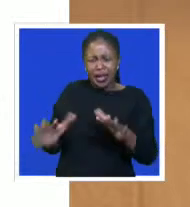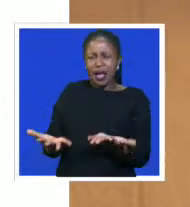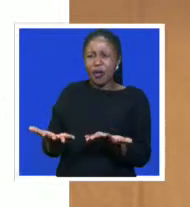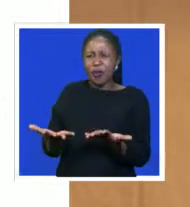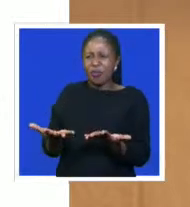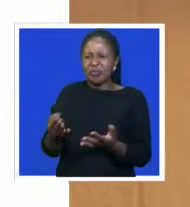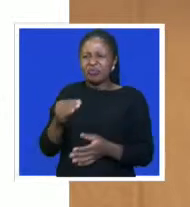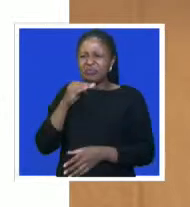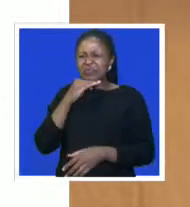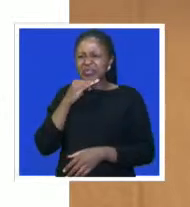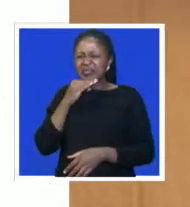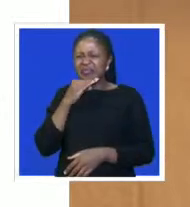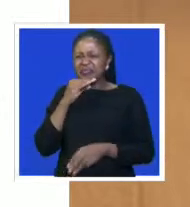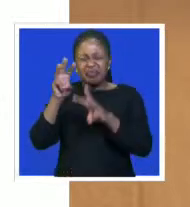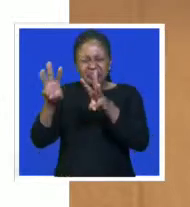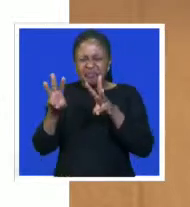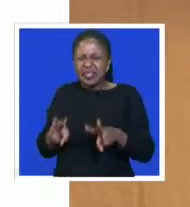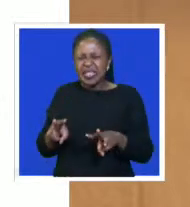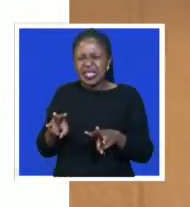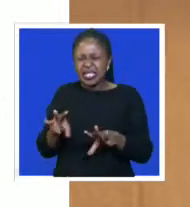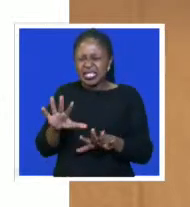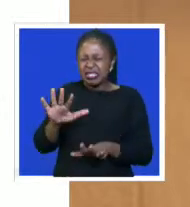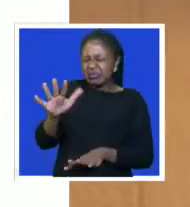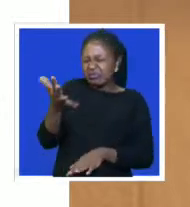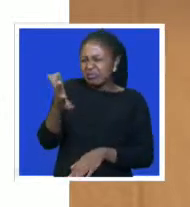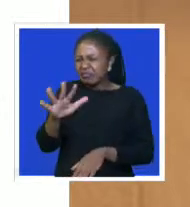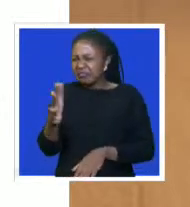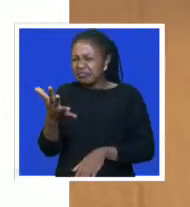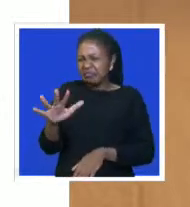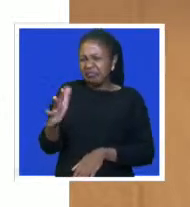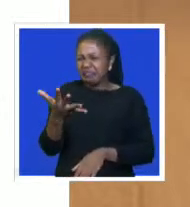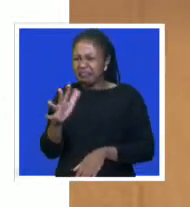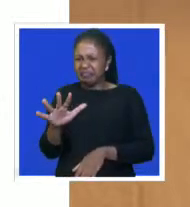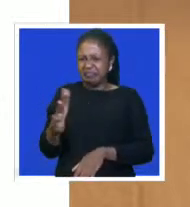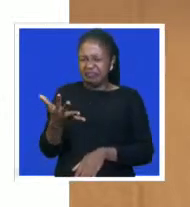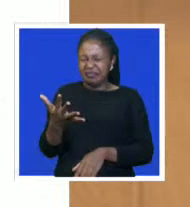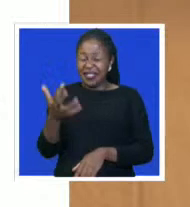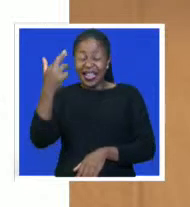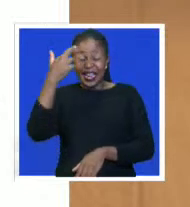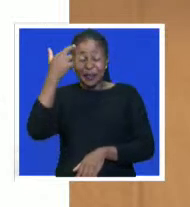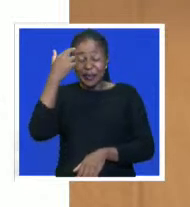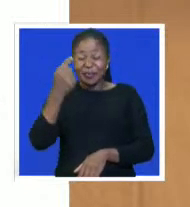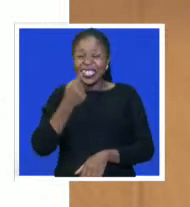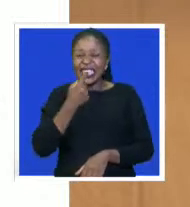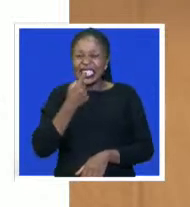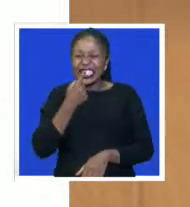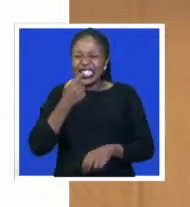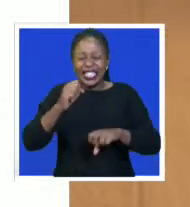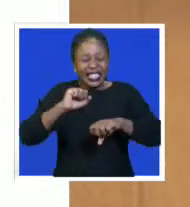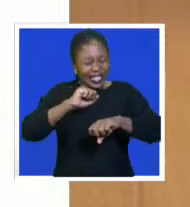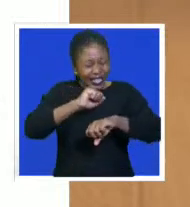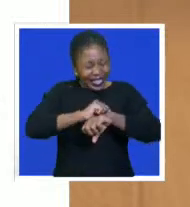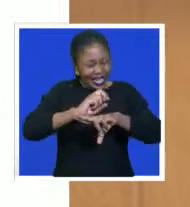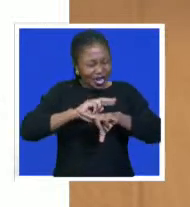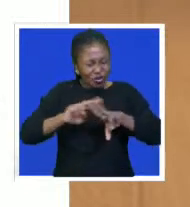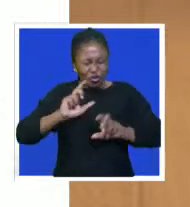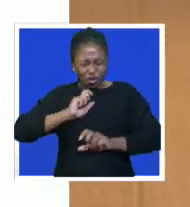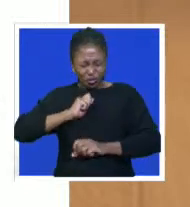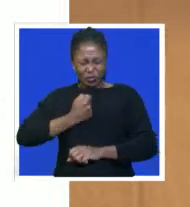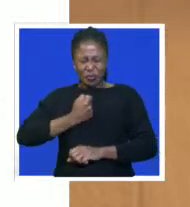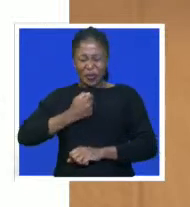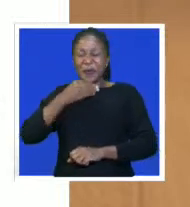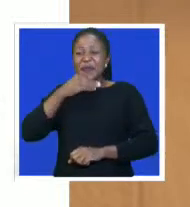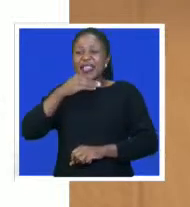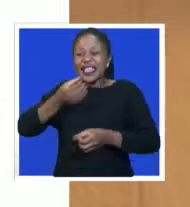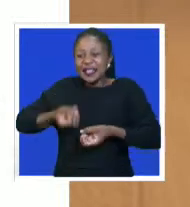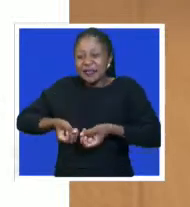adjectives gloomy, frowning, rock. You know a rock cannot frown, my dear Lena, so it's personified. Let's move on. We have